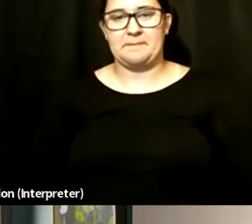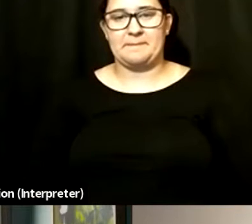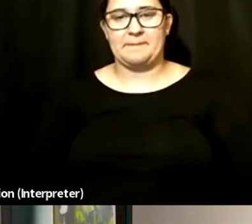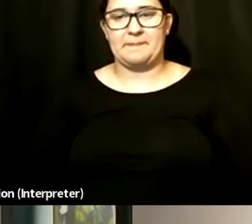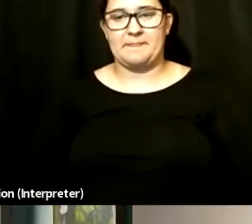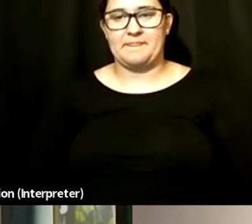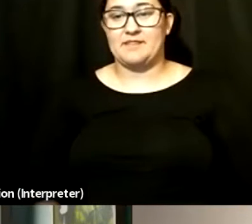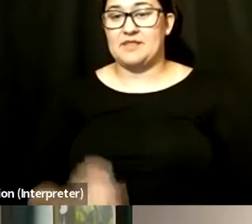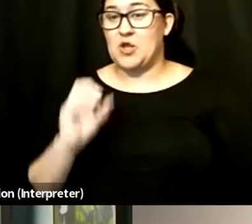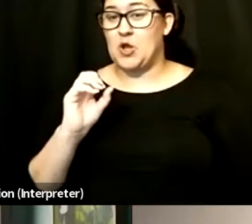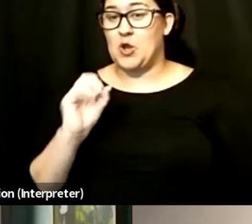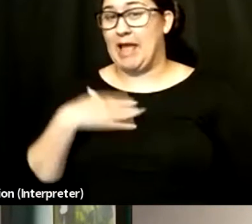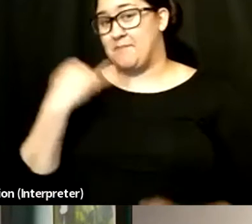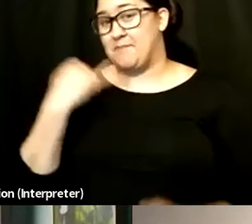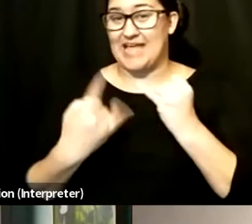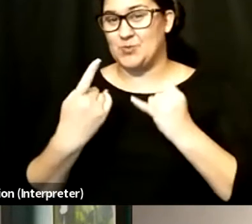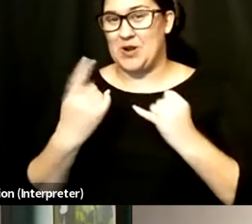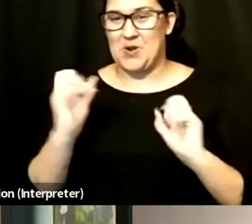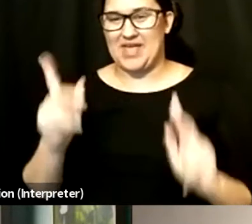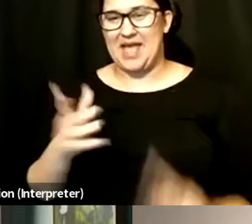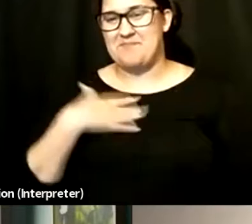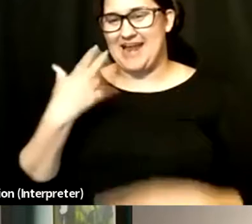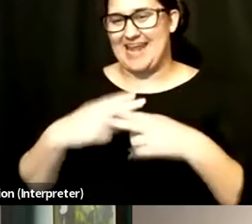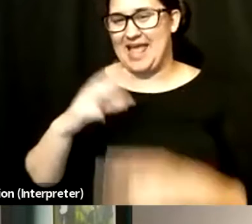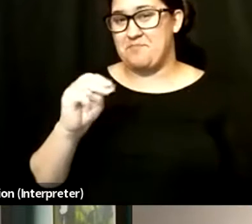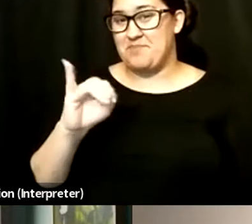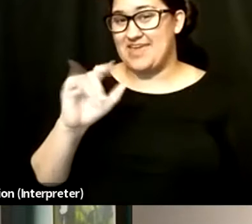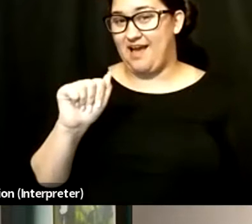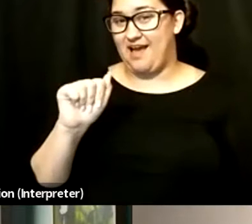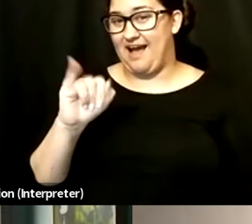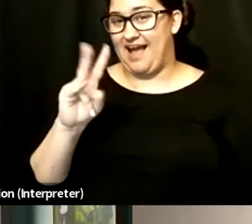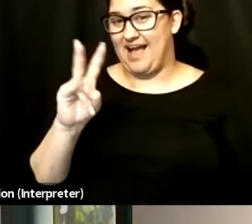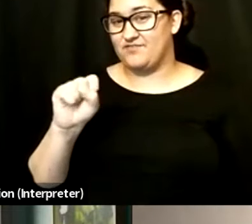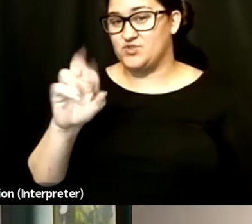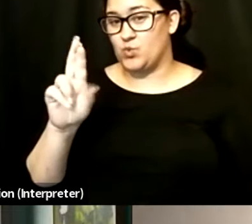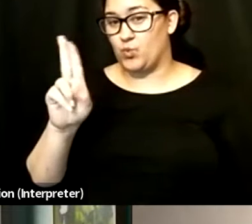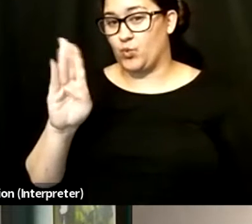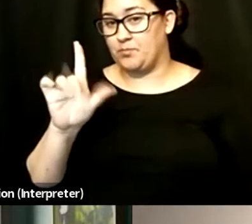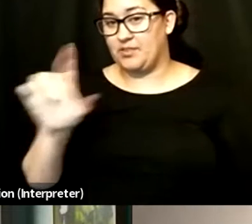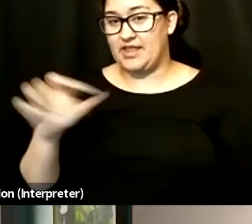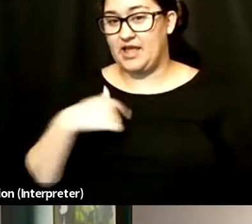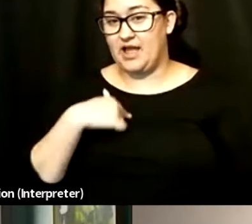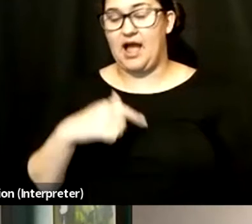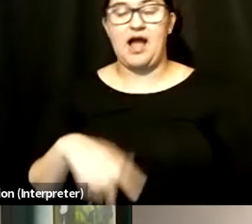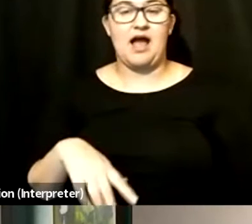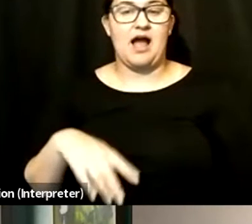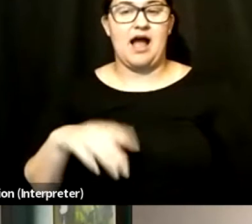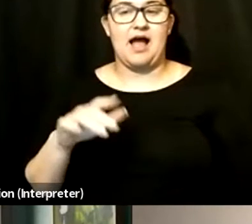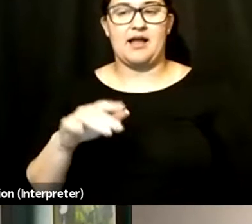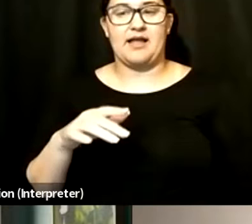Guess I'll go since I'm the last one. My name is Mia Ives-Rublee. I am an Asian American